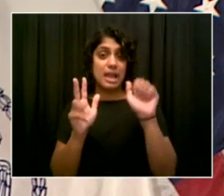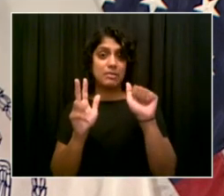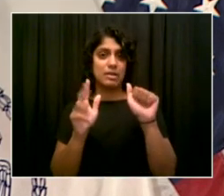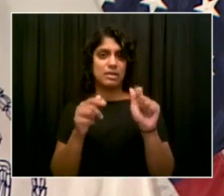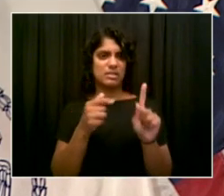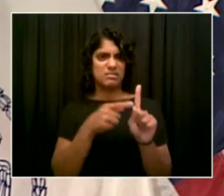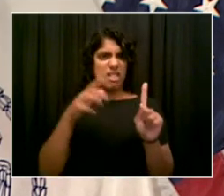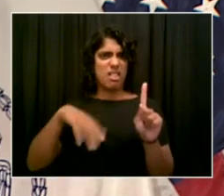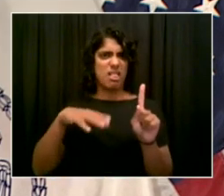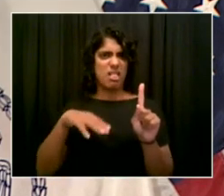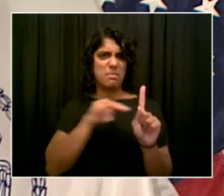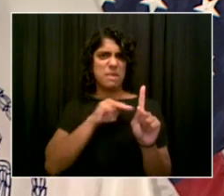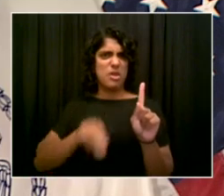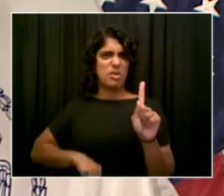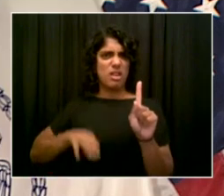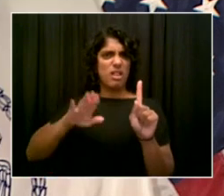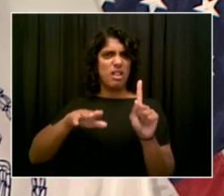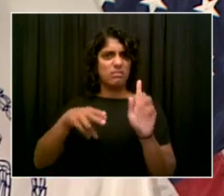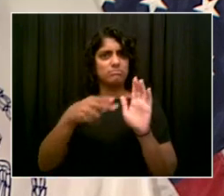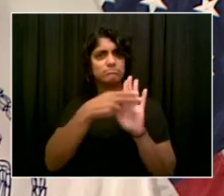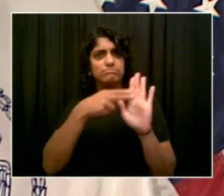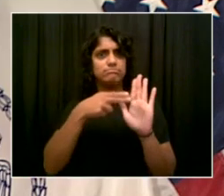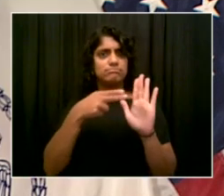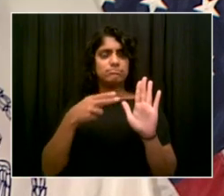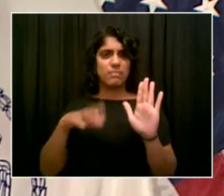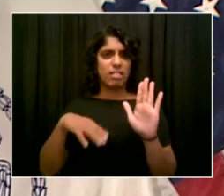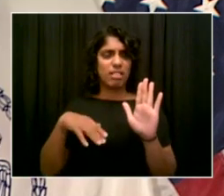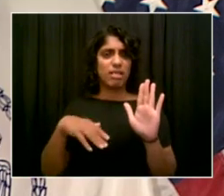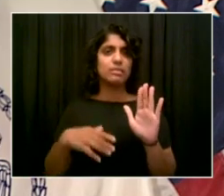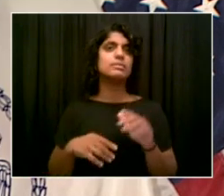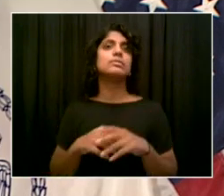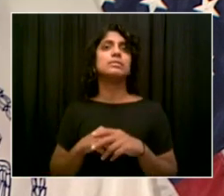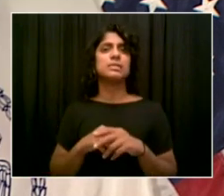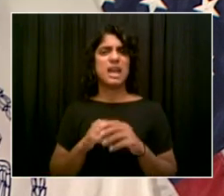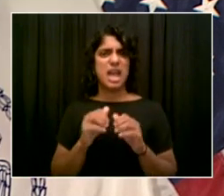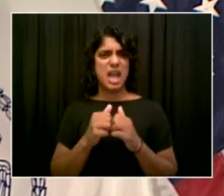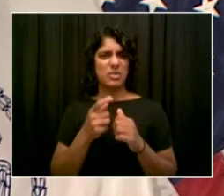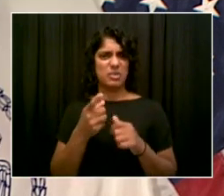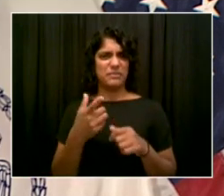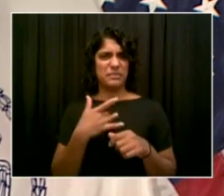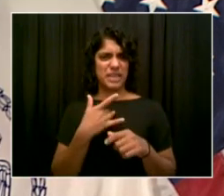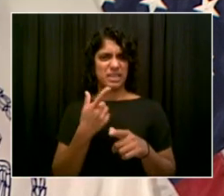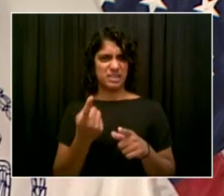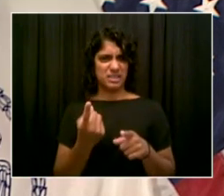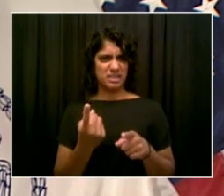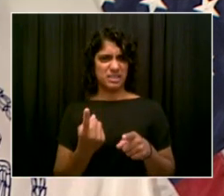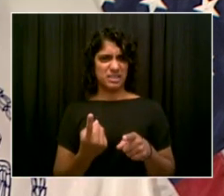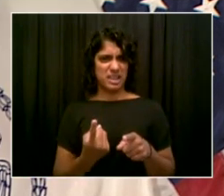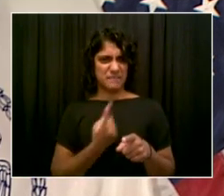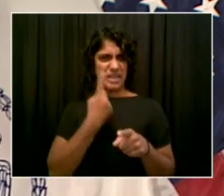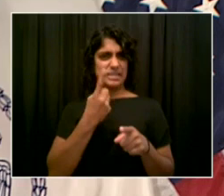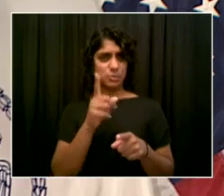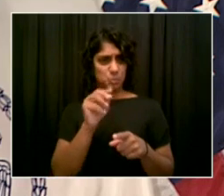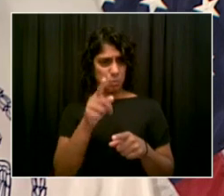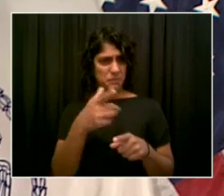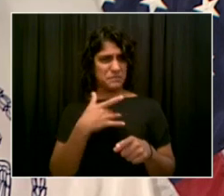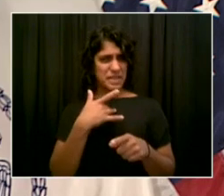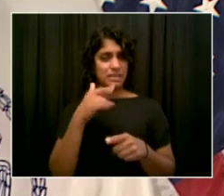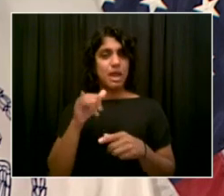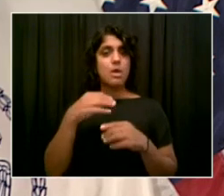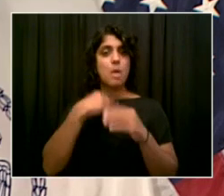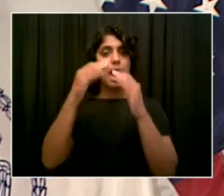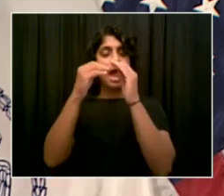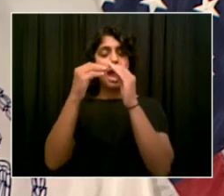all slighted not to have been asked? No, he's someone who spent over 20 years as a police